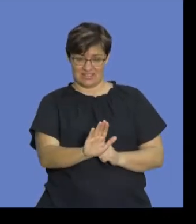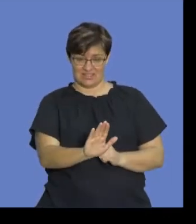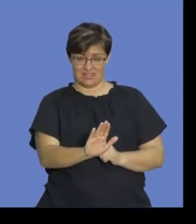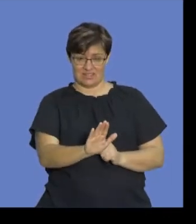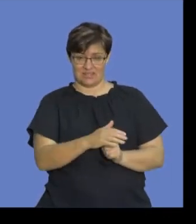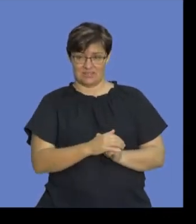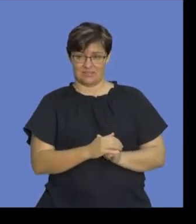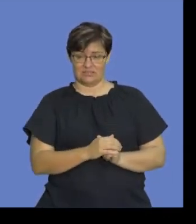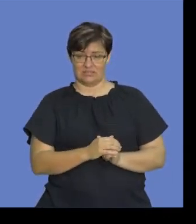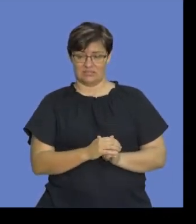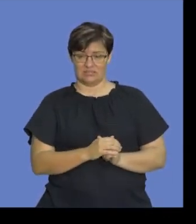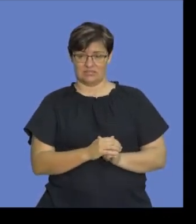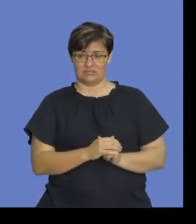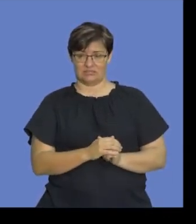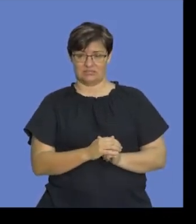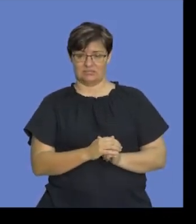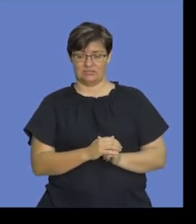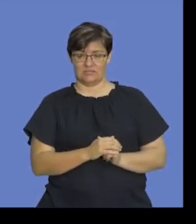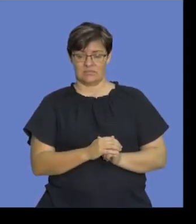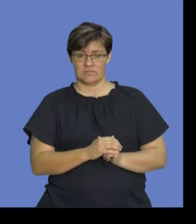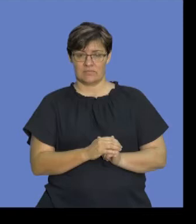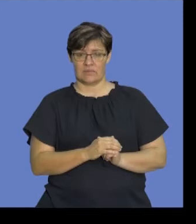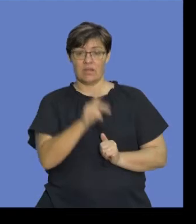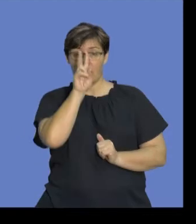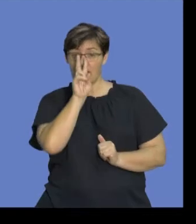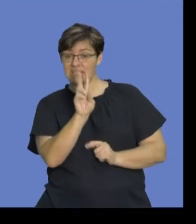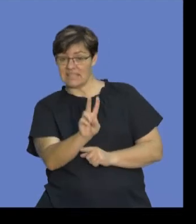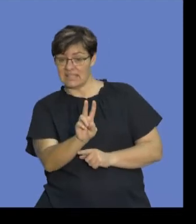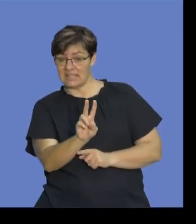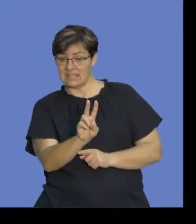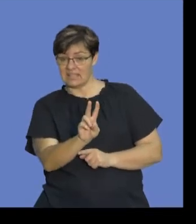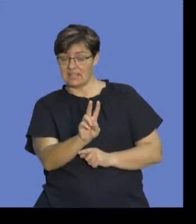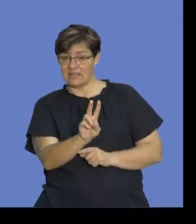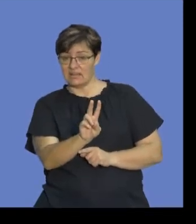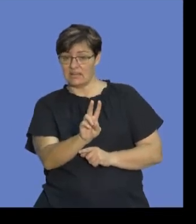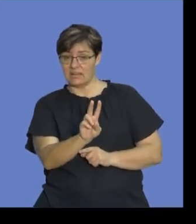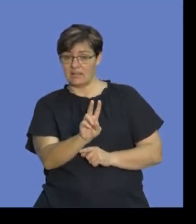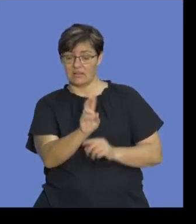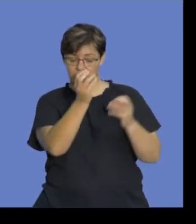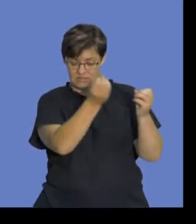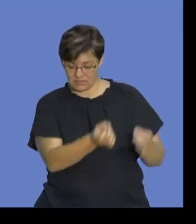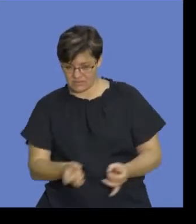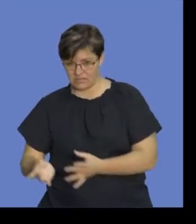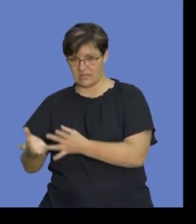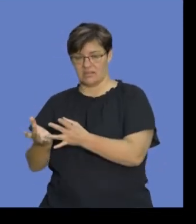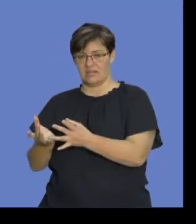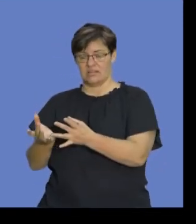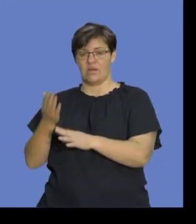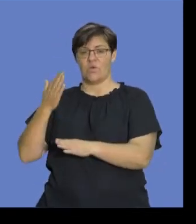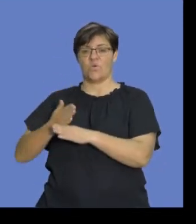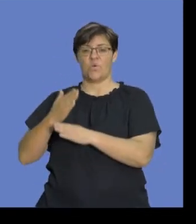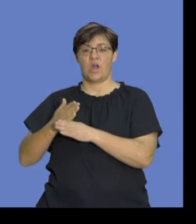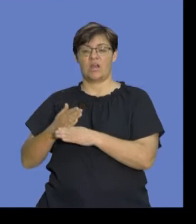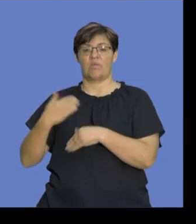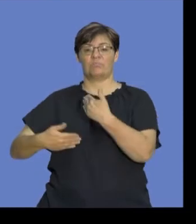right? And you will notice that then moves into your work in process,